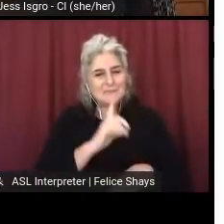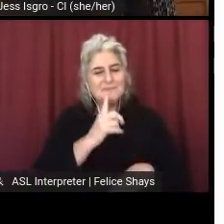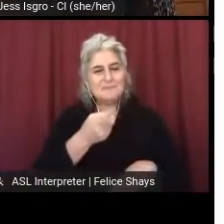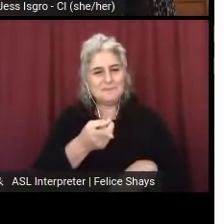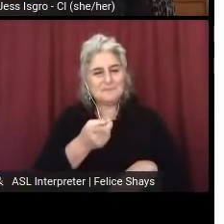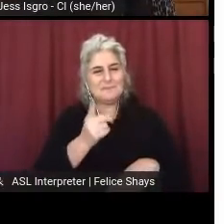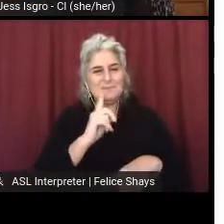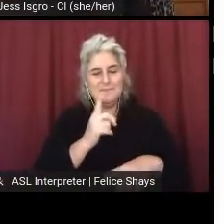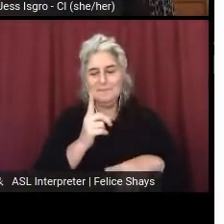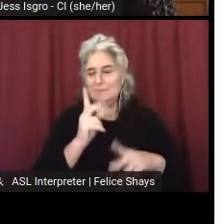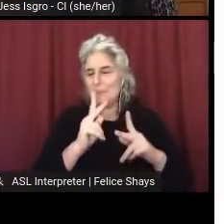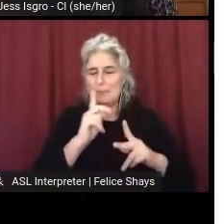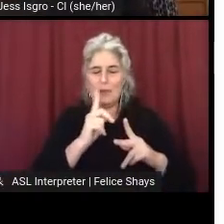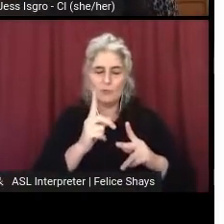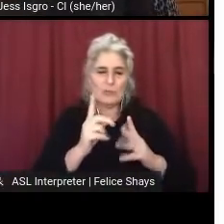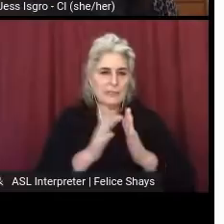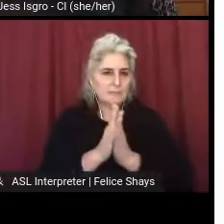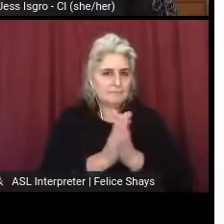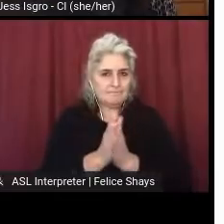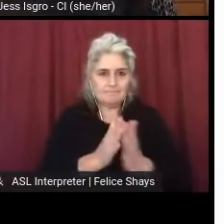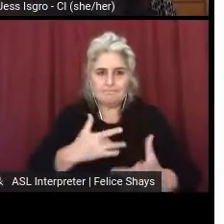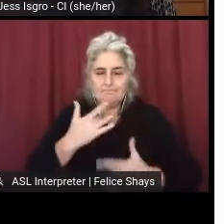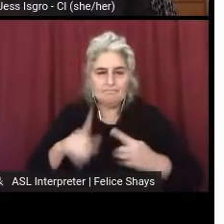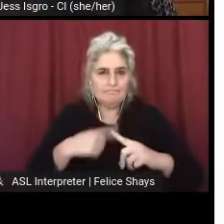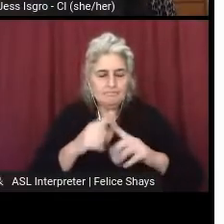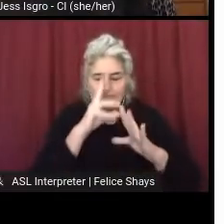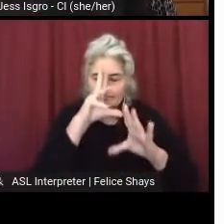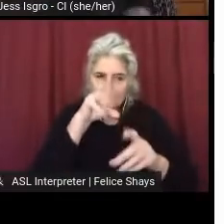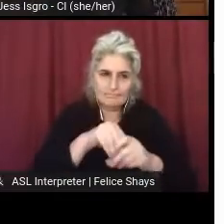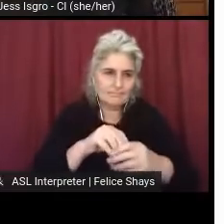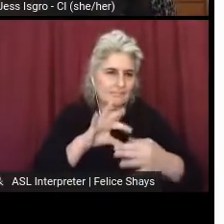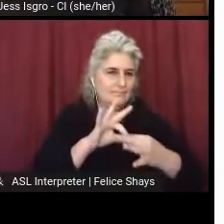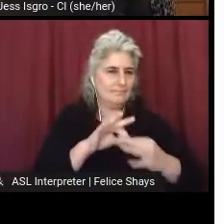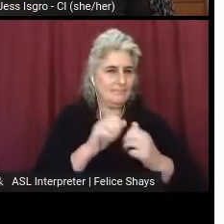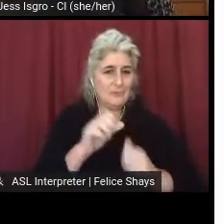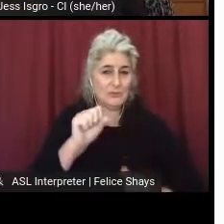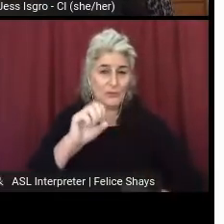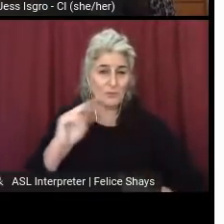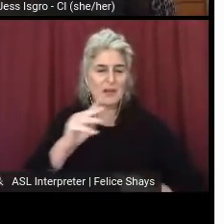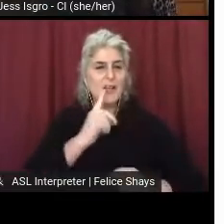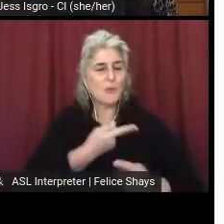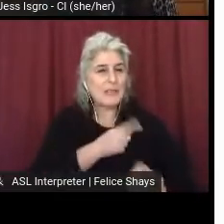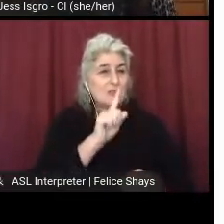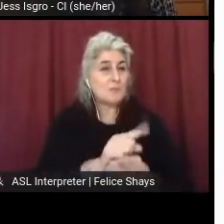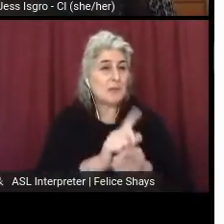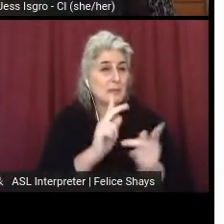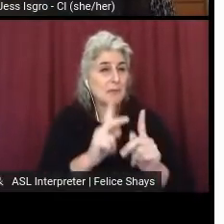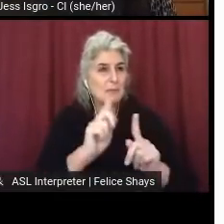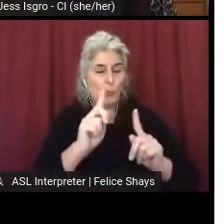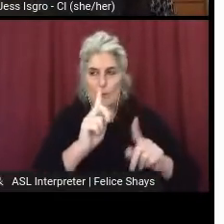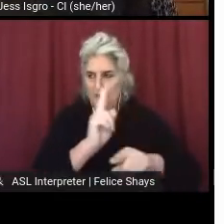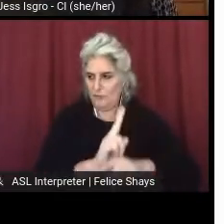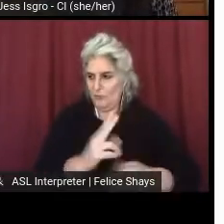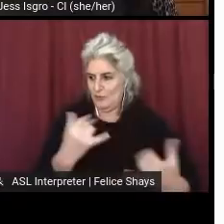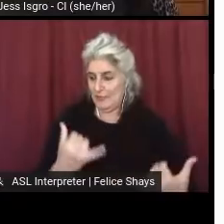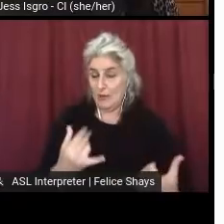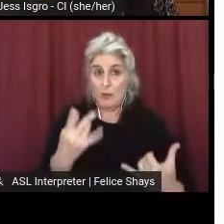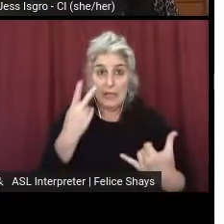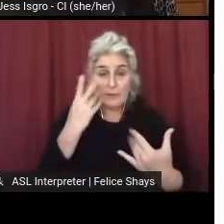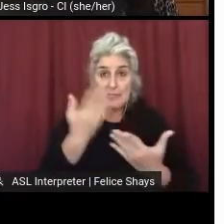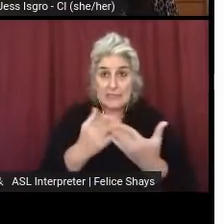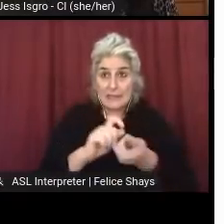craving that interaction on social. We have to meet our audiences where they are and become a part of their routine. If we see it evolving, we need to evolve right along with